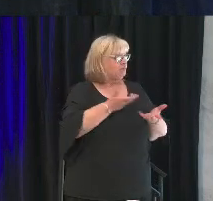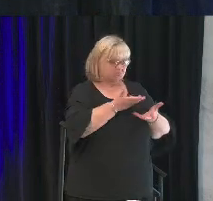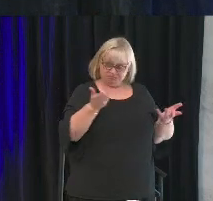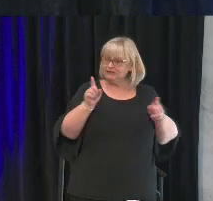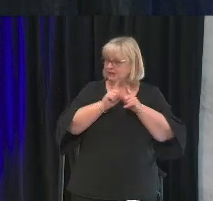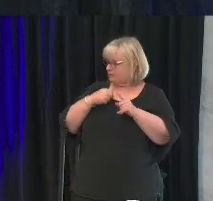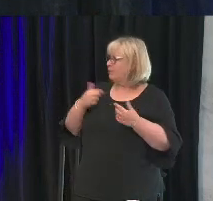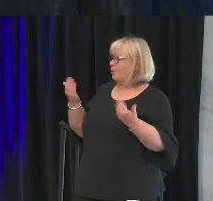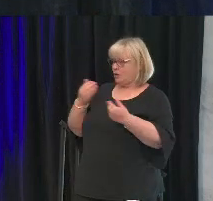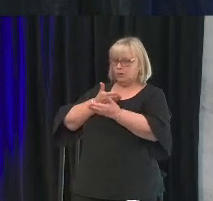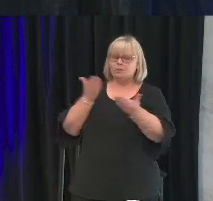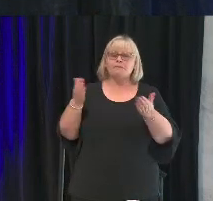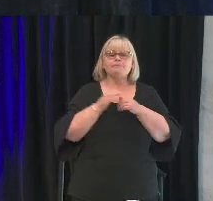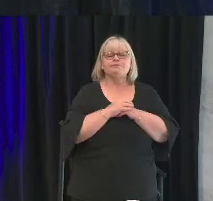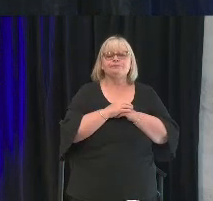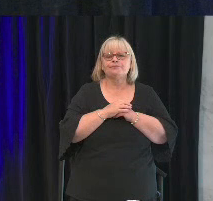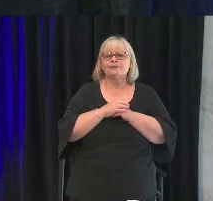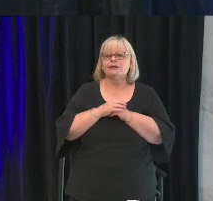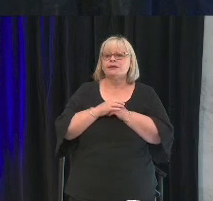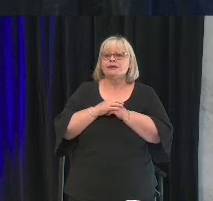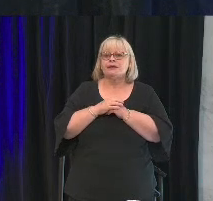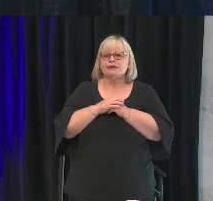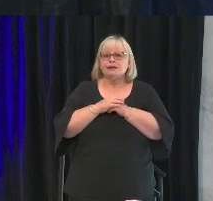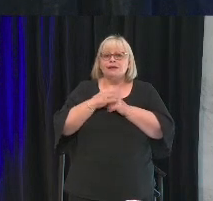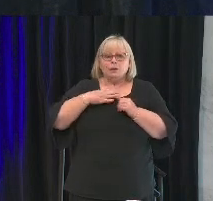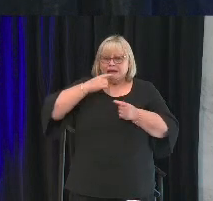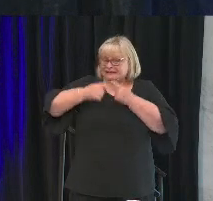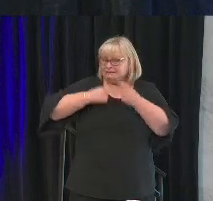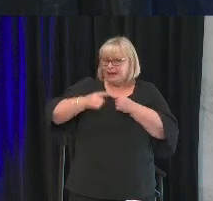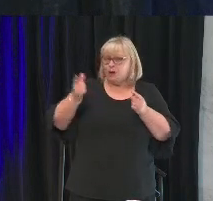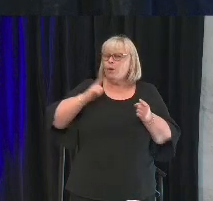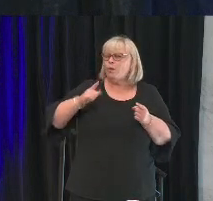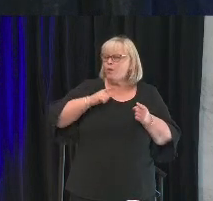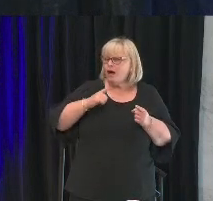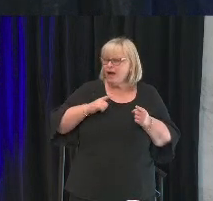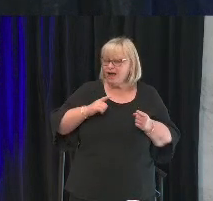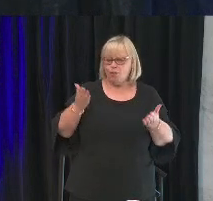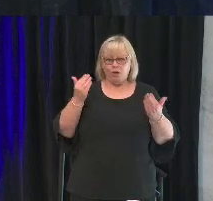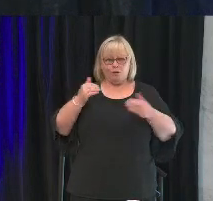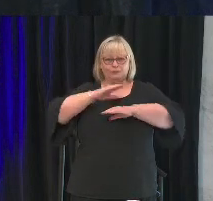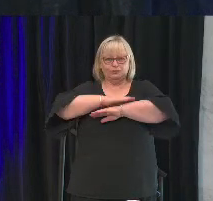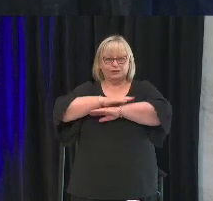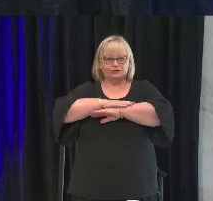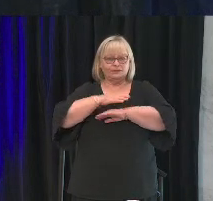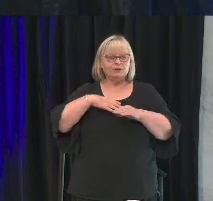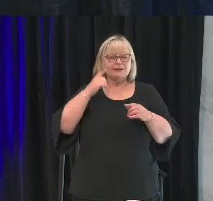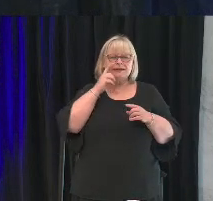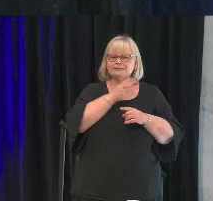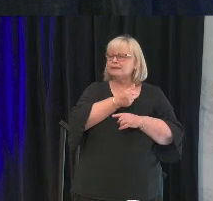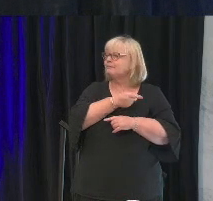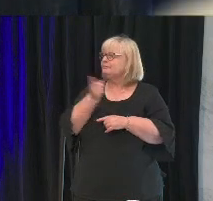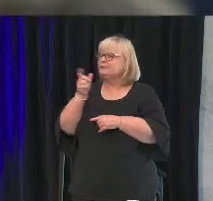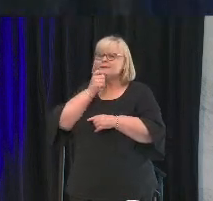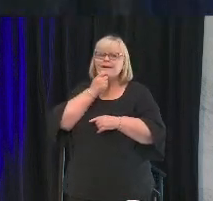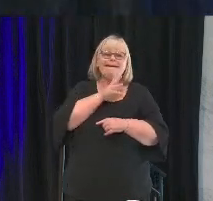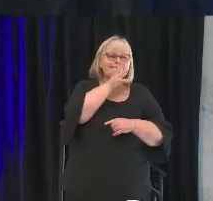country. Now, I'd like to explain why we do a welcome to country, because I believe a lot of people don't understand why